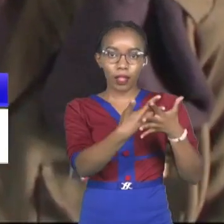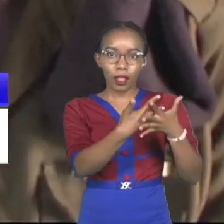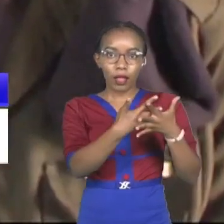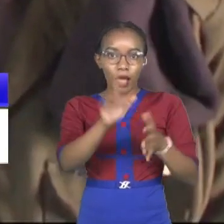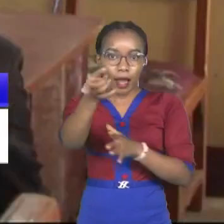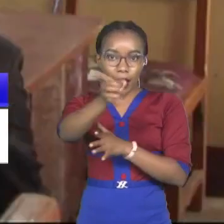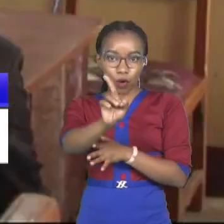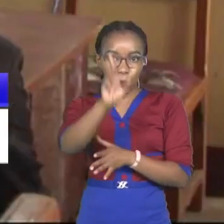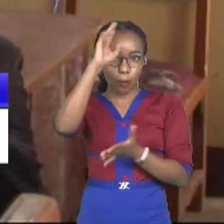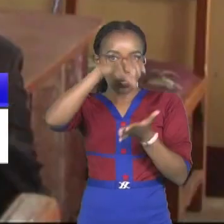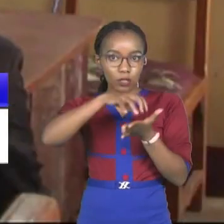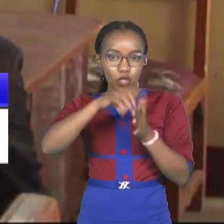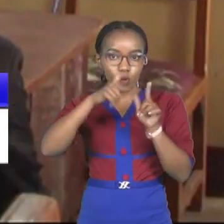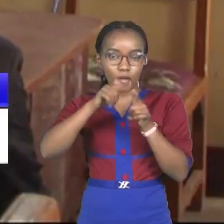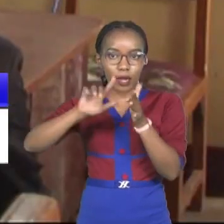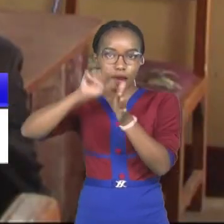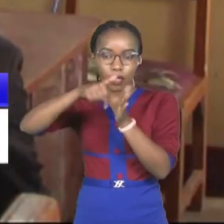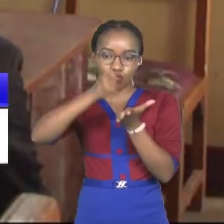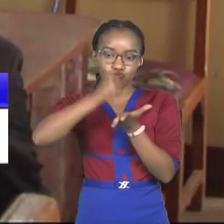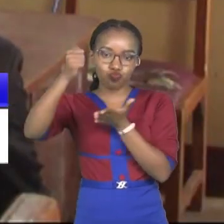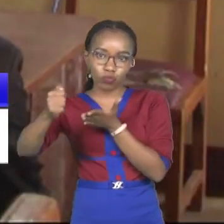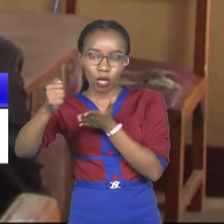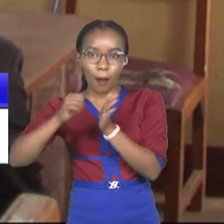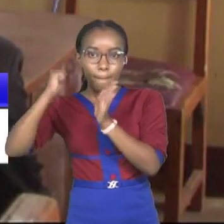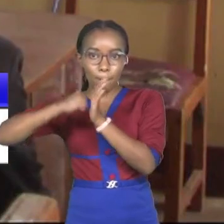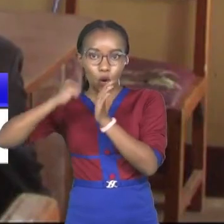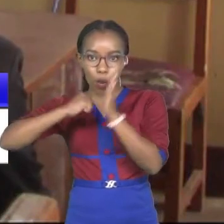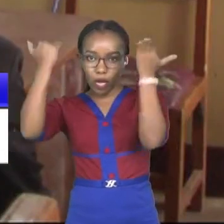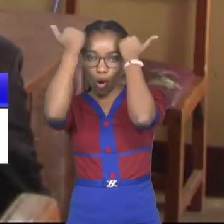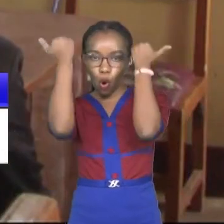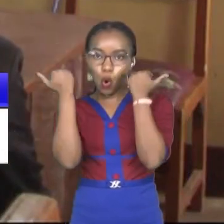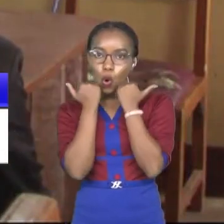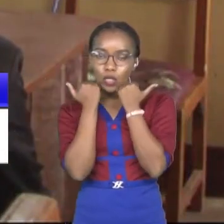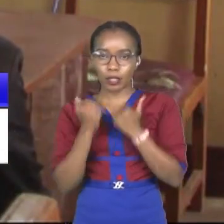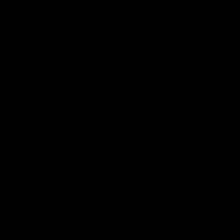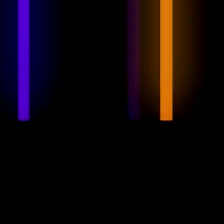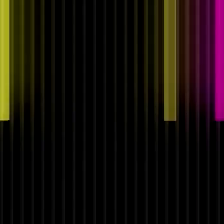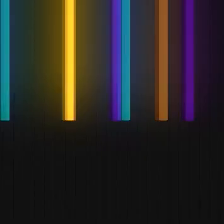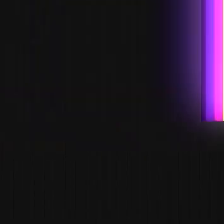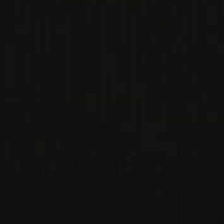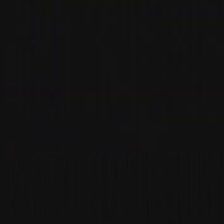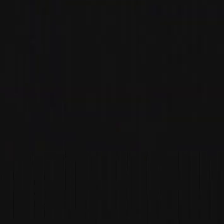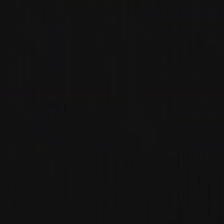Station, Nairobi, before being presented to MAKUENI Law Courts. Robert Ouma, Switch TV News.